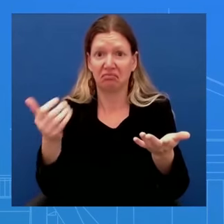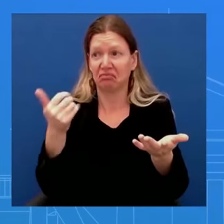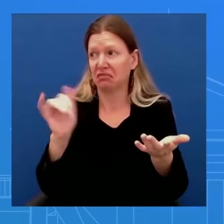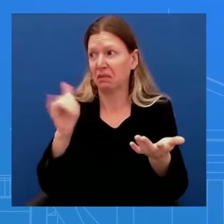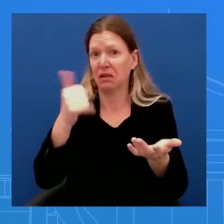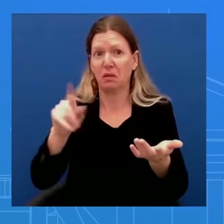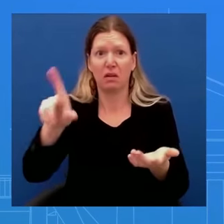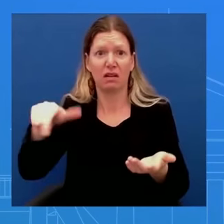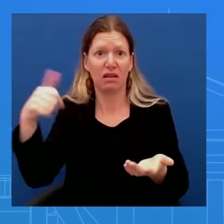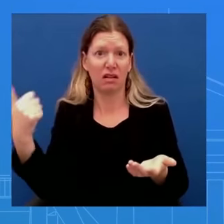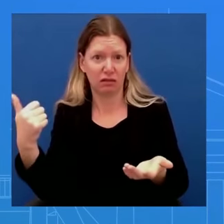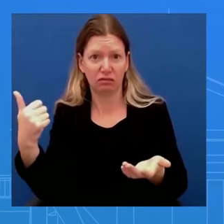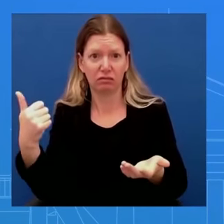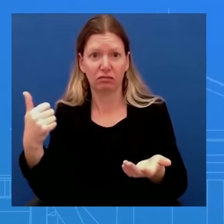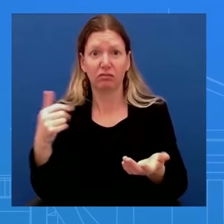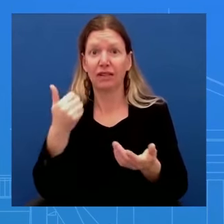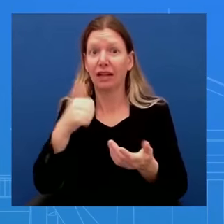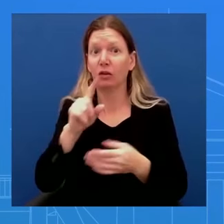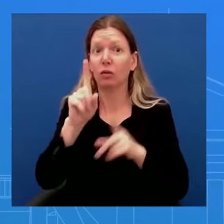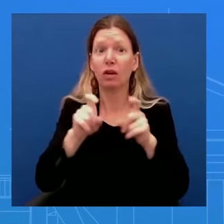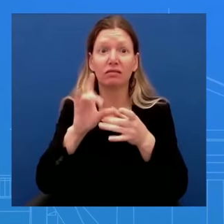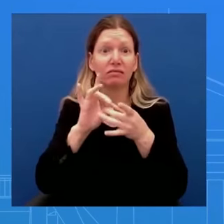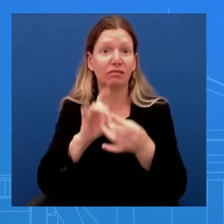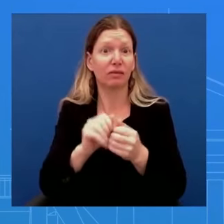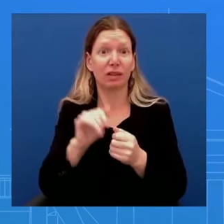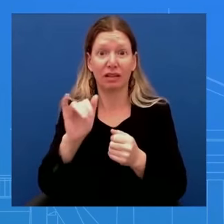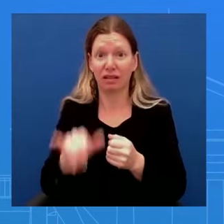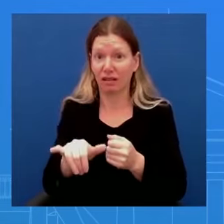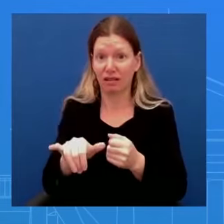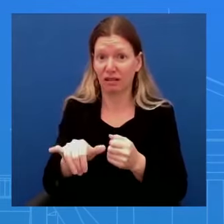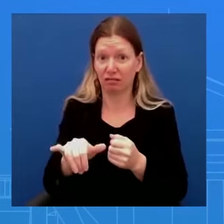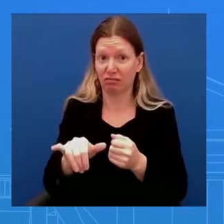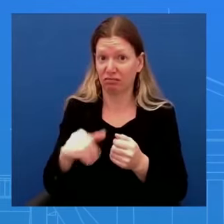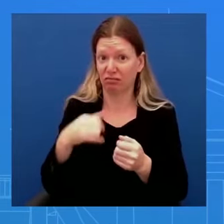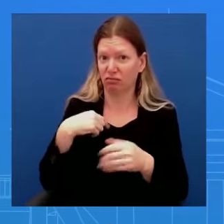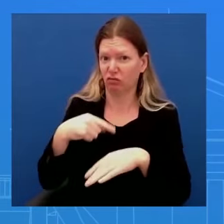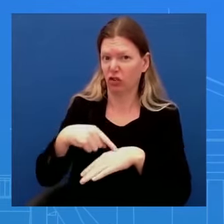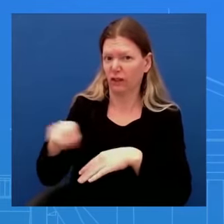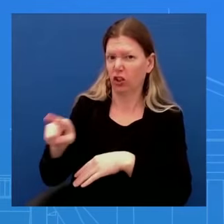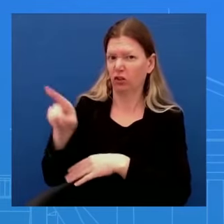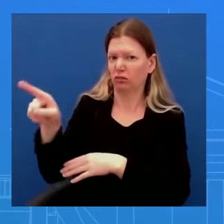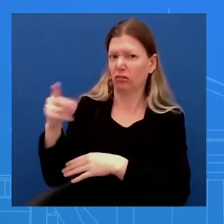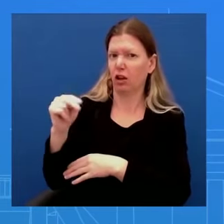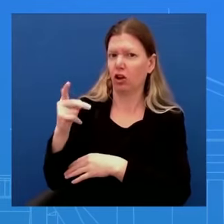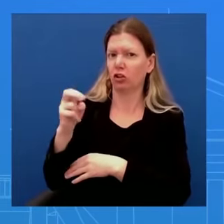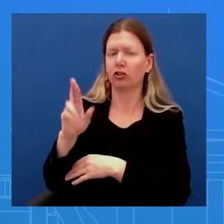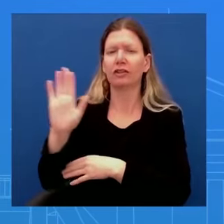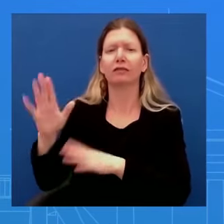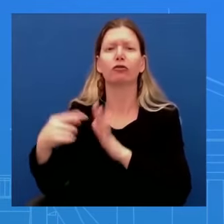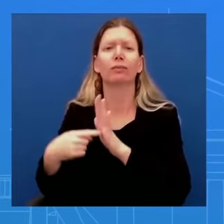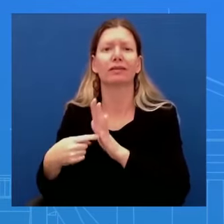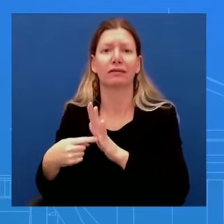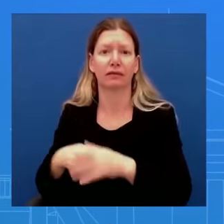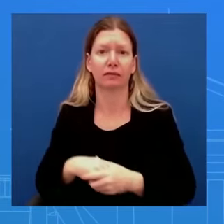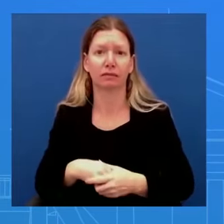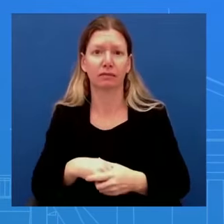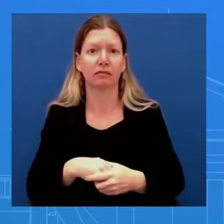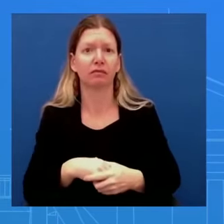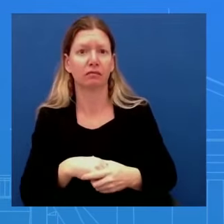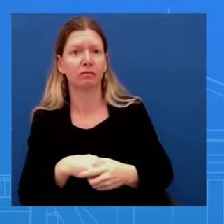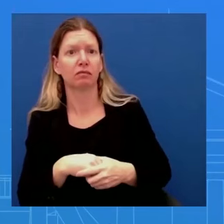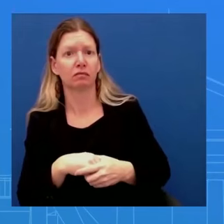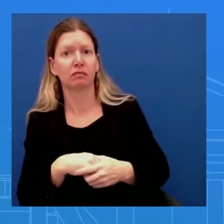this process, certainly to, I refer you to Hunter's representatives. Fully agreeing that he makes his own decisions, but my question was about whether the White House was